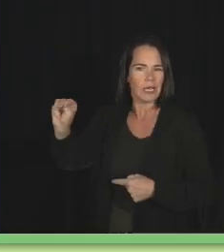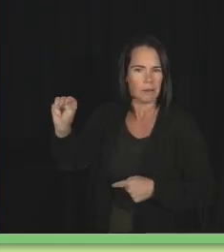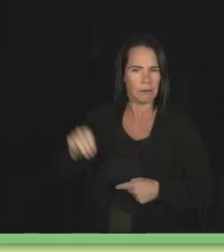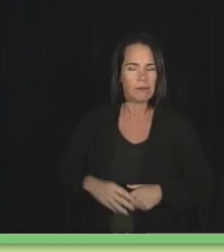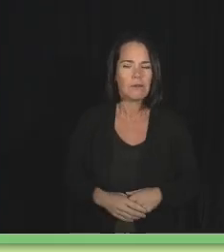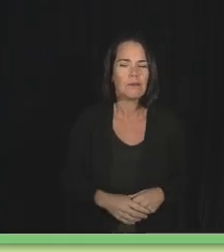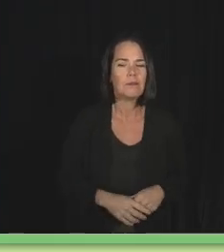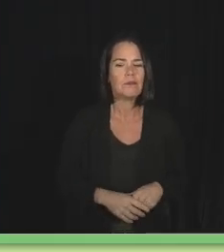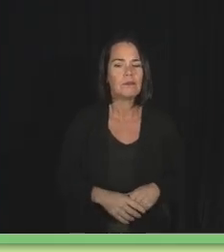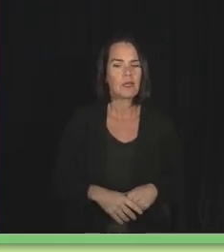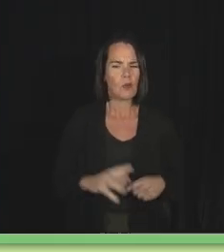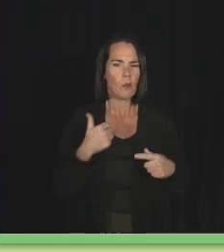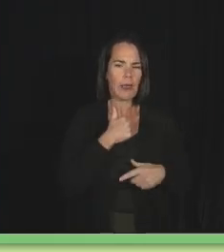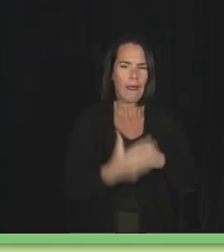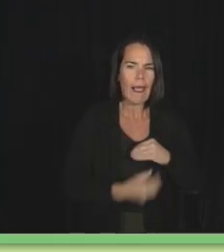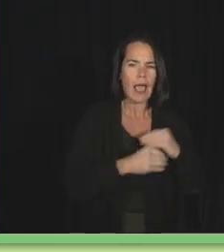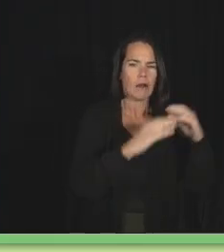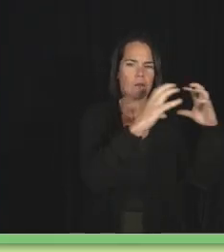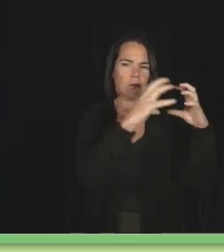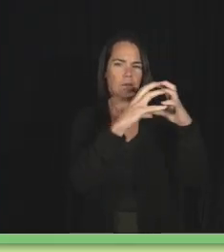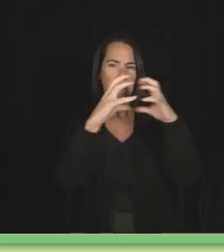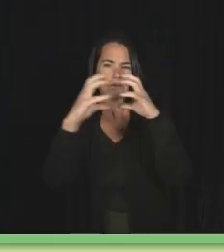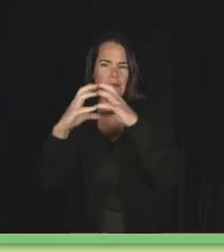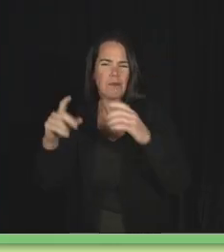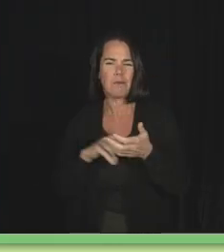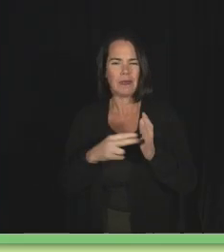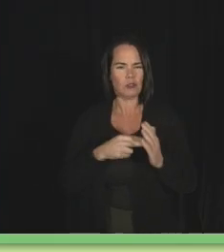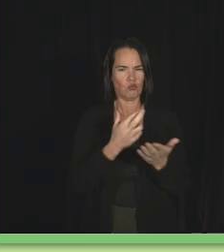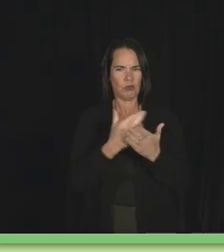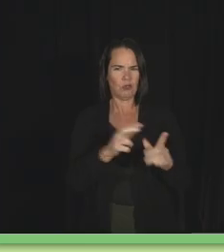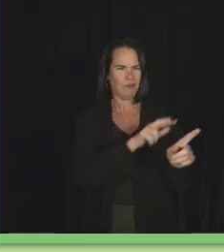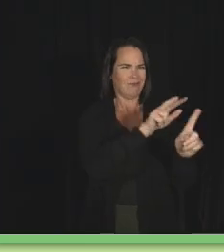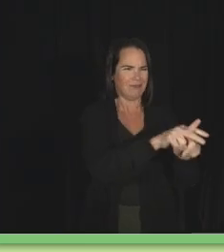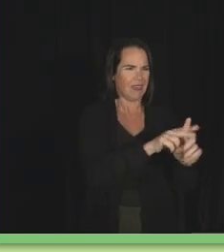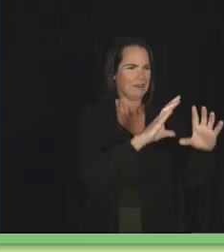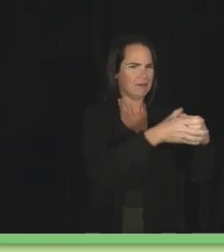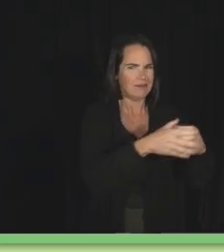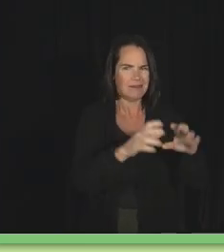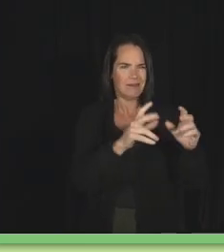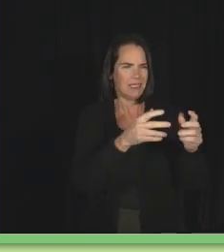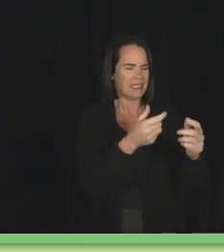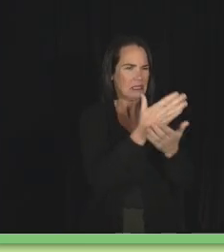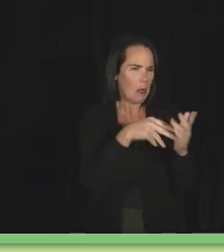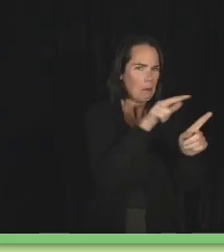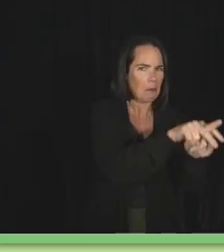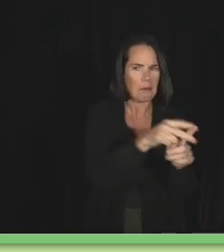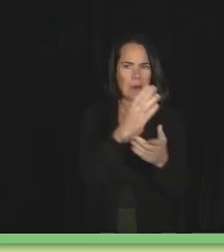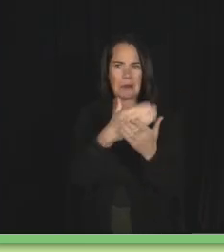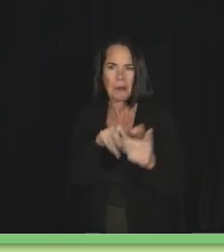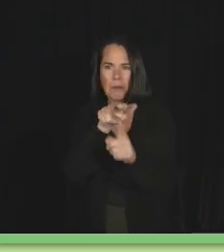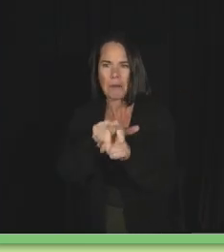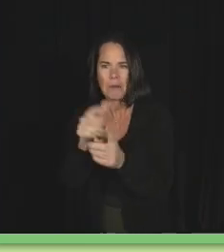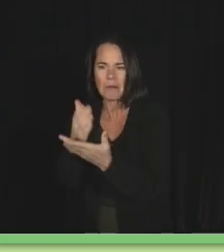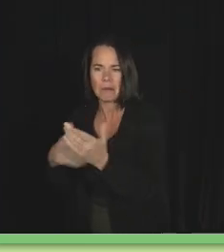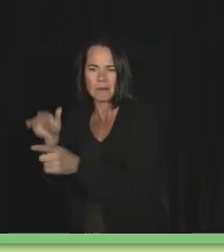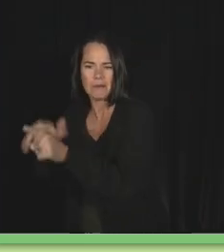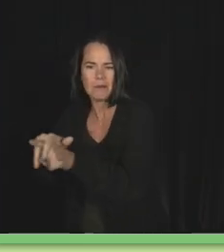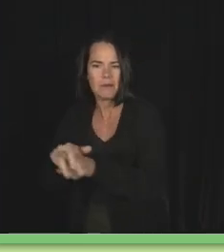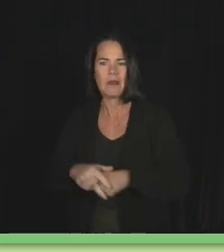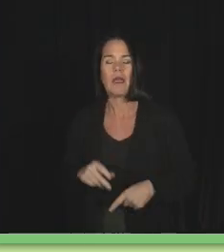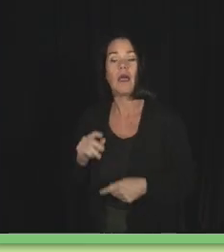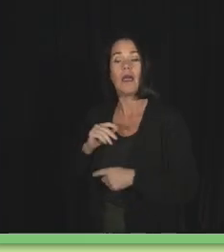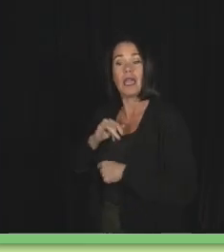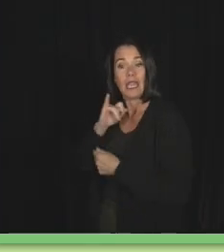As the containers are added, the resources are divvied up between these containers. And when you need to share additional directories from